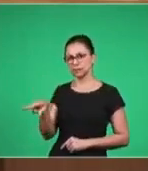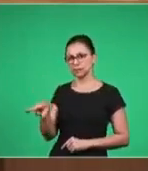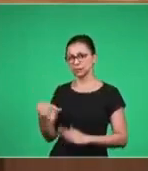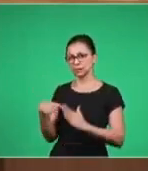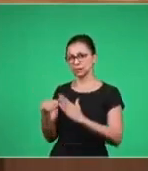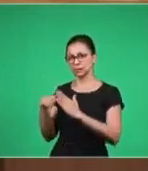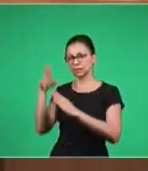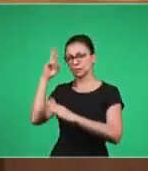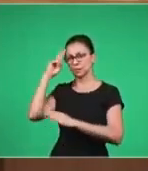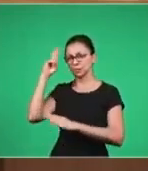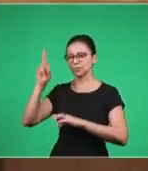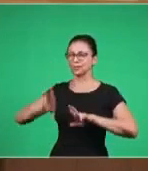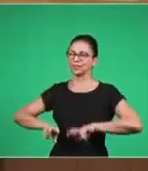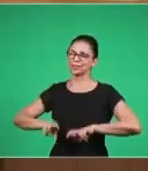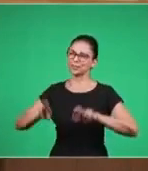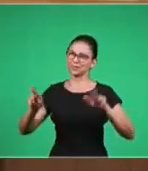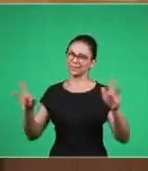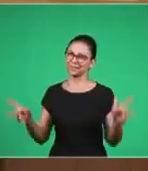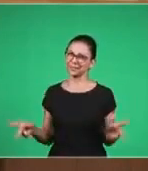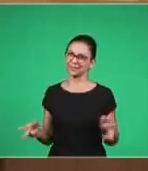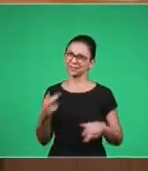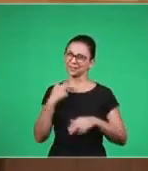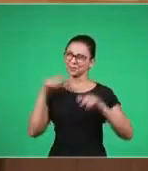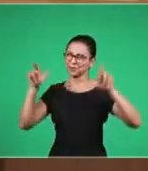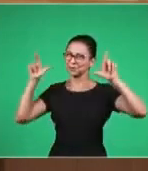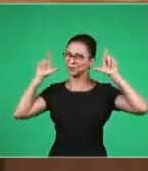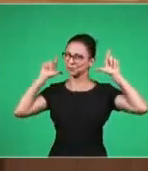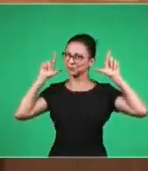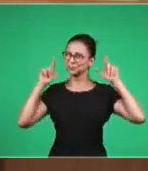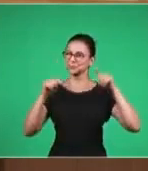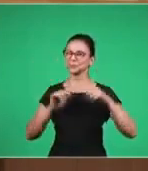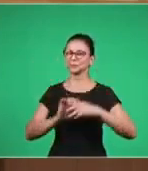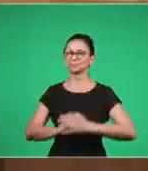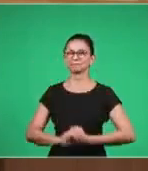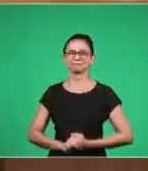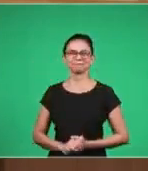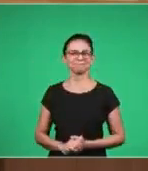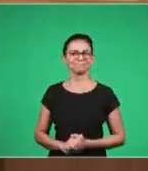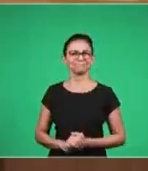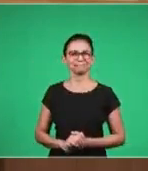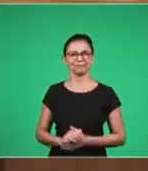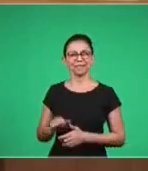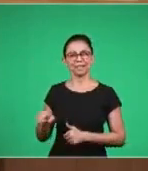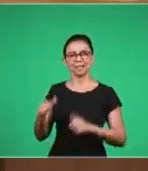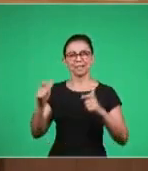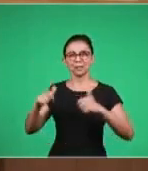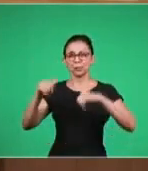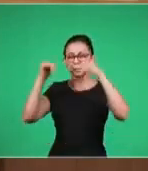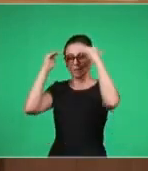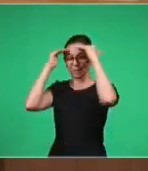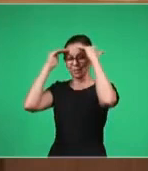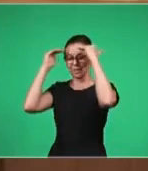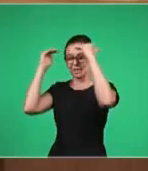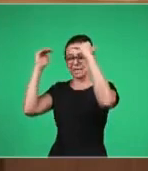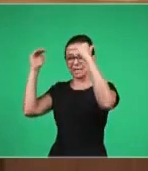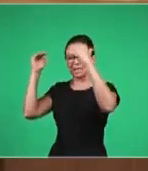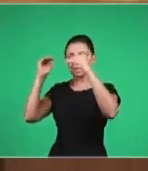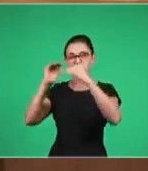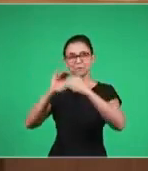of the Lord has to be preserved. Why? Because the house of the